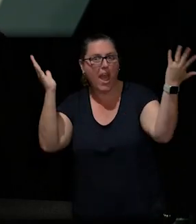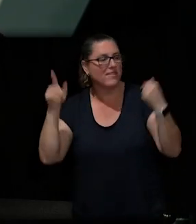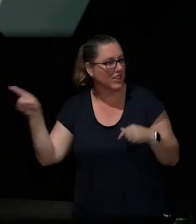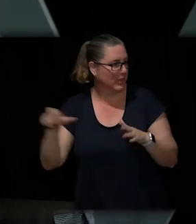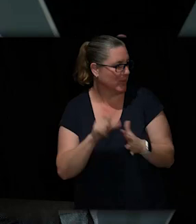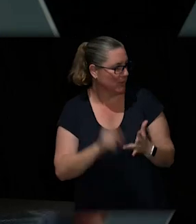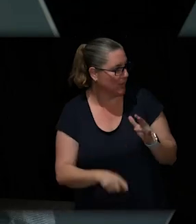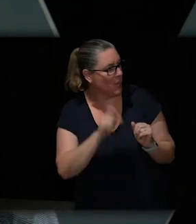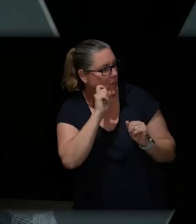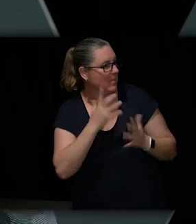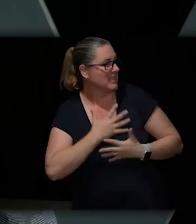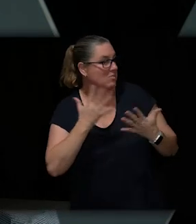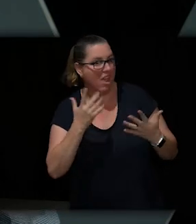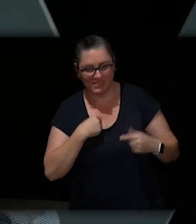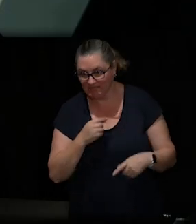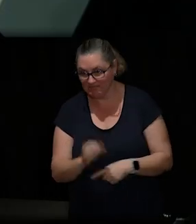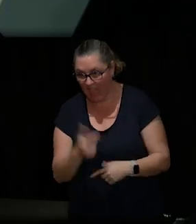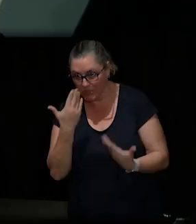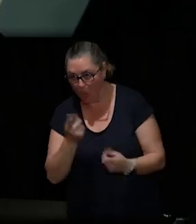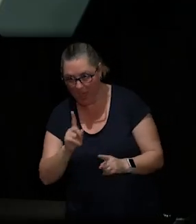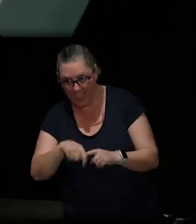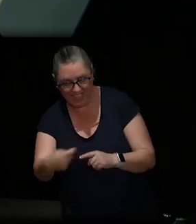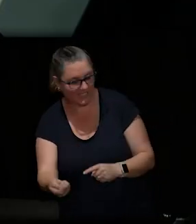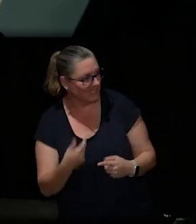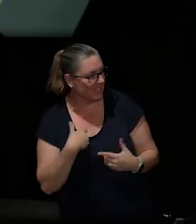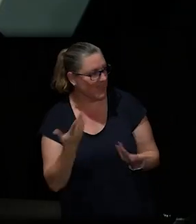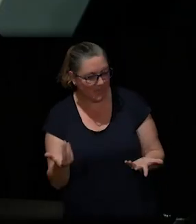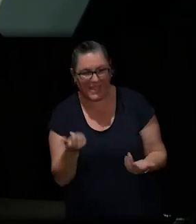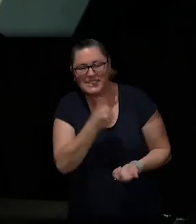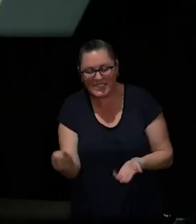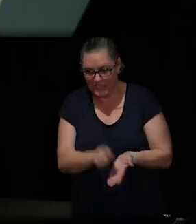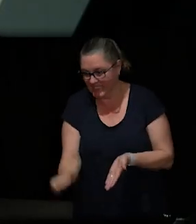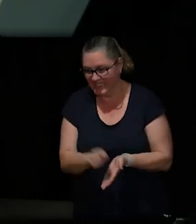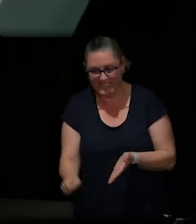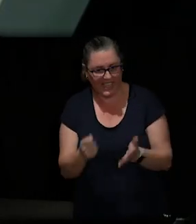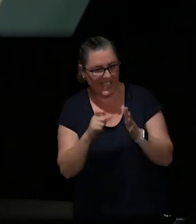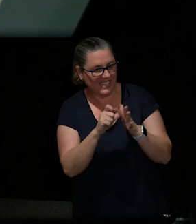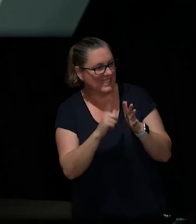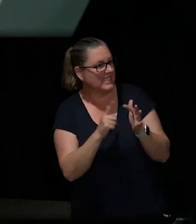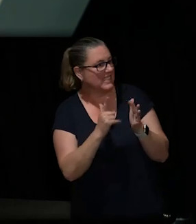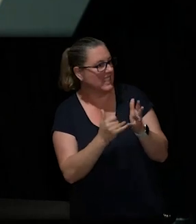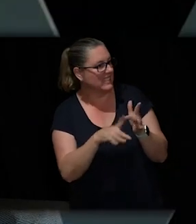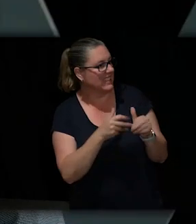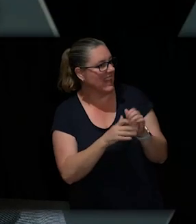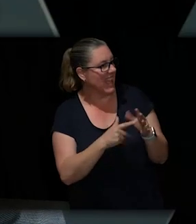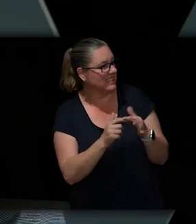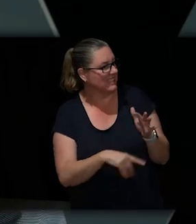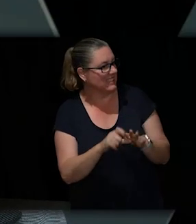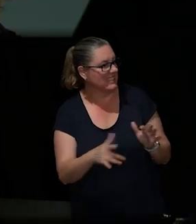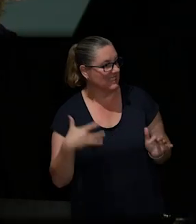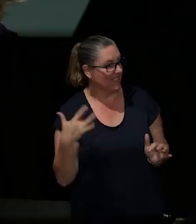isn't it? I don't know, yeah. You know, yeah. But, you know, keep writing Designated Survivor until you work out what it is. Yes.